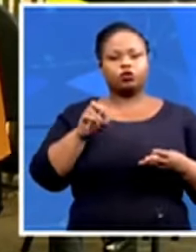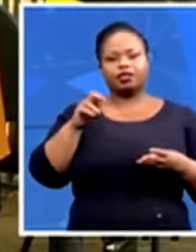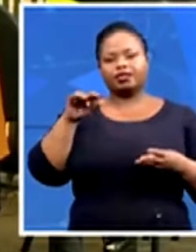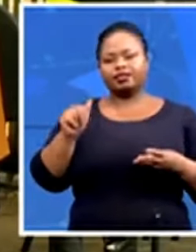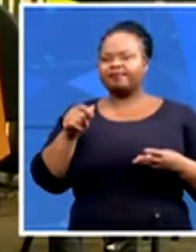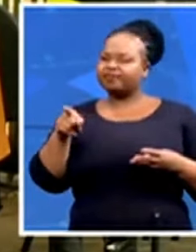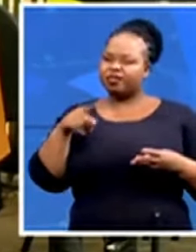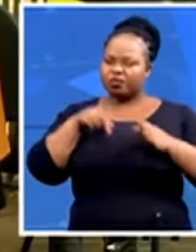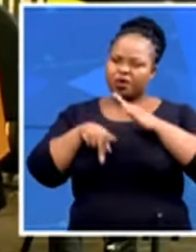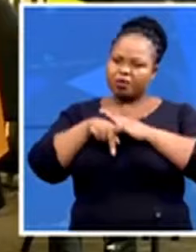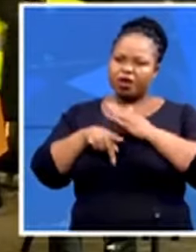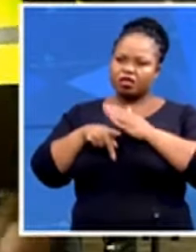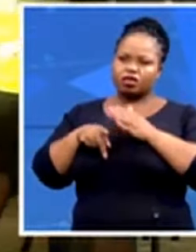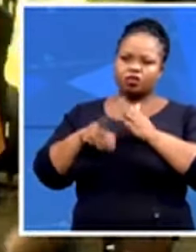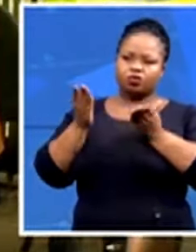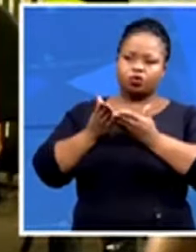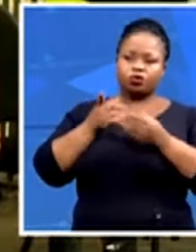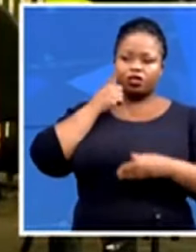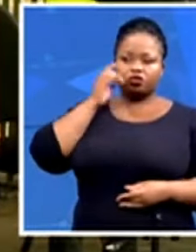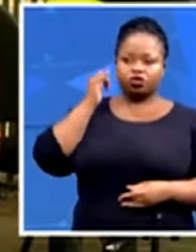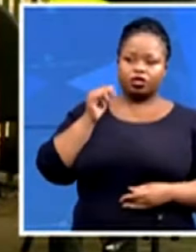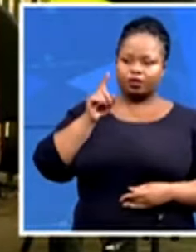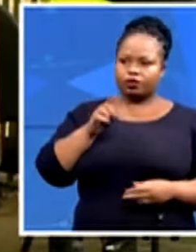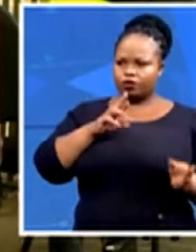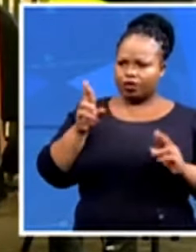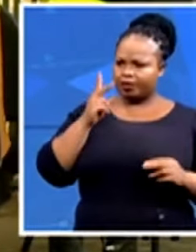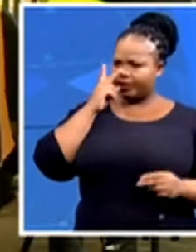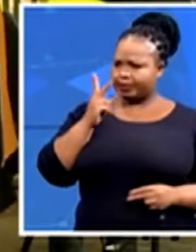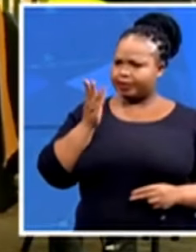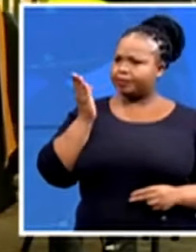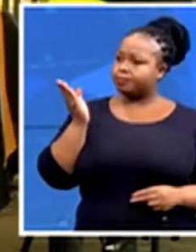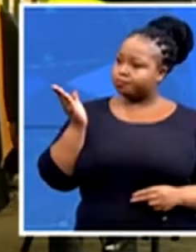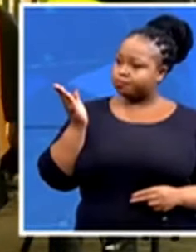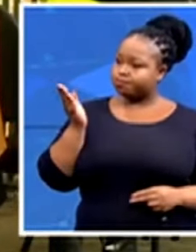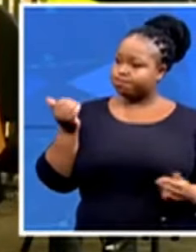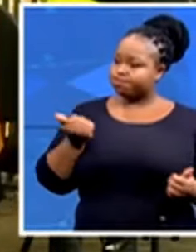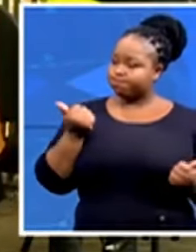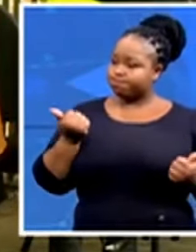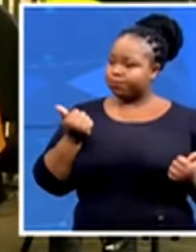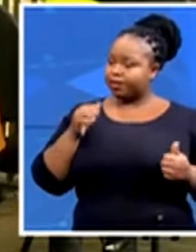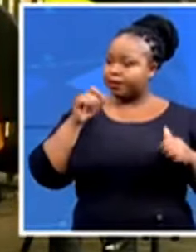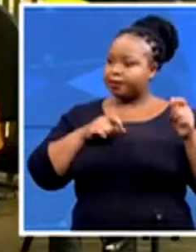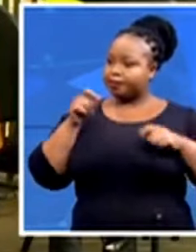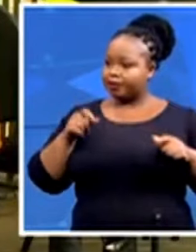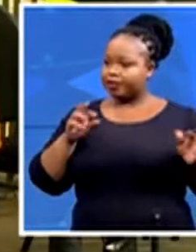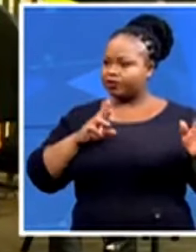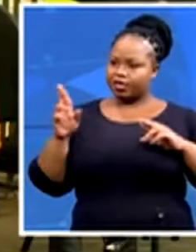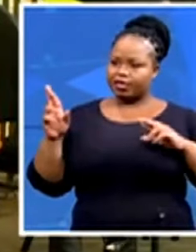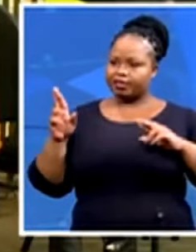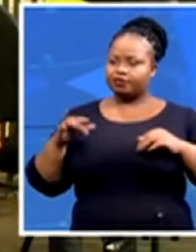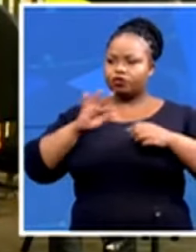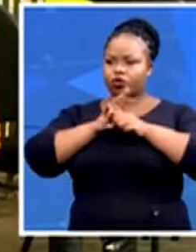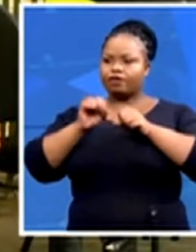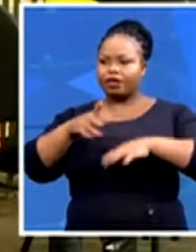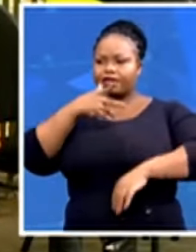of readiness. But we see here already people are ready. There's a COVID-19, you know, compliance, and